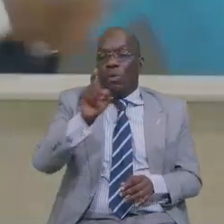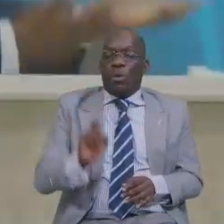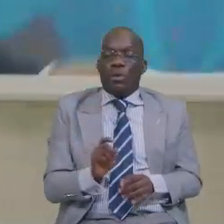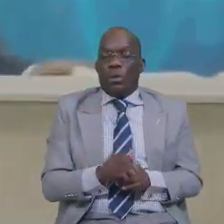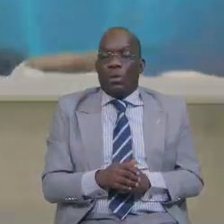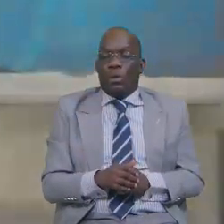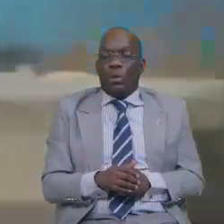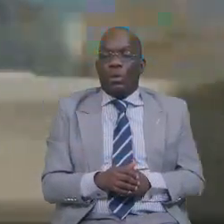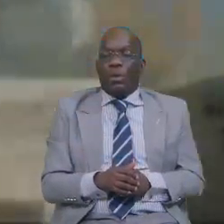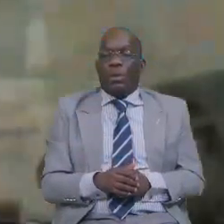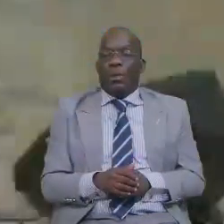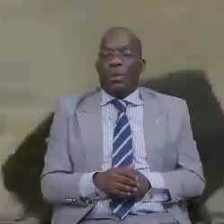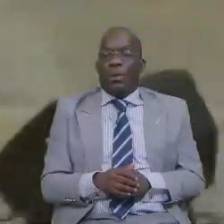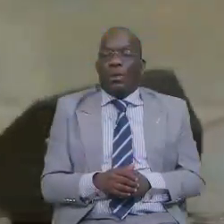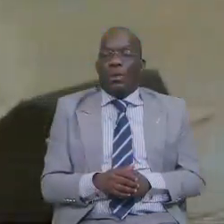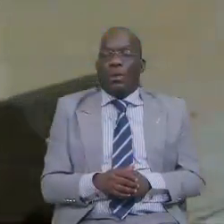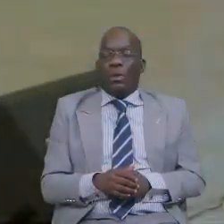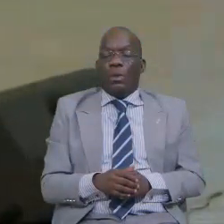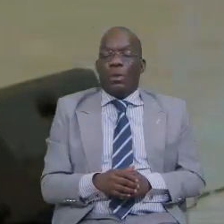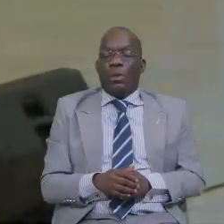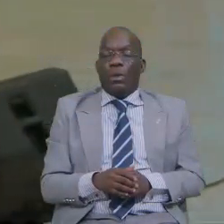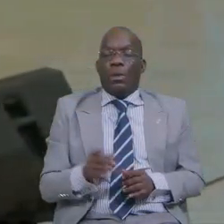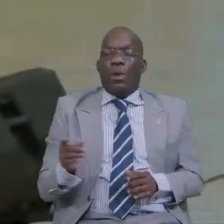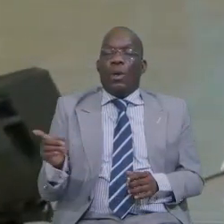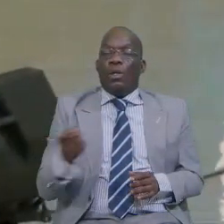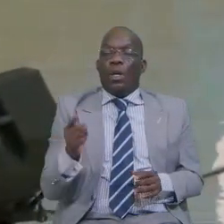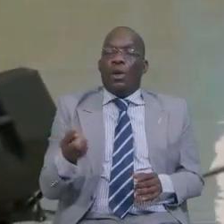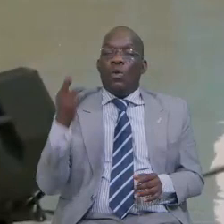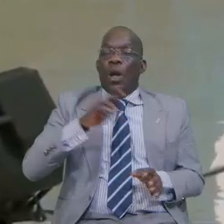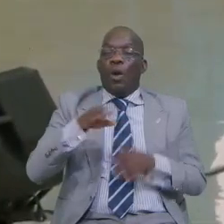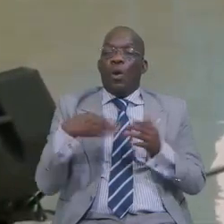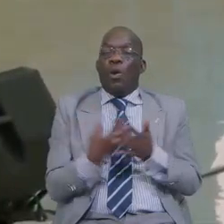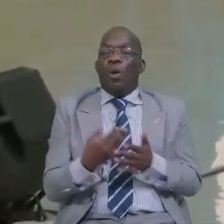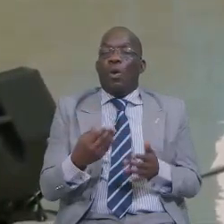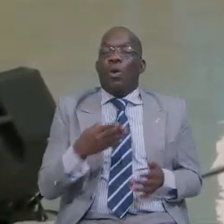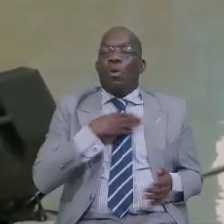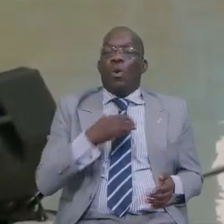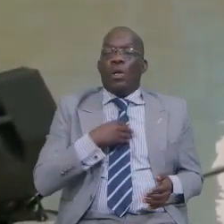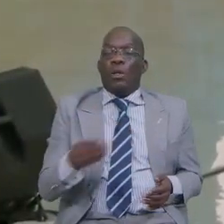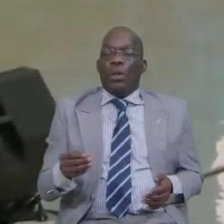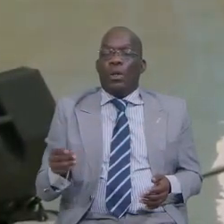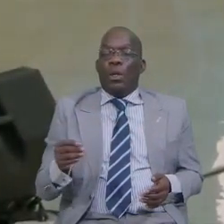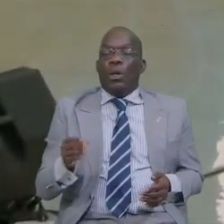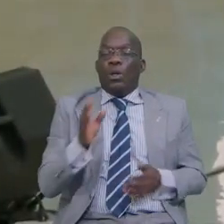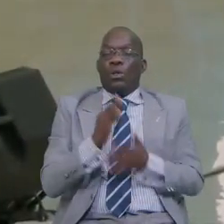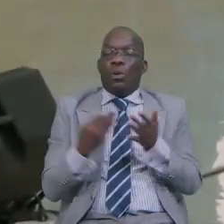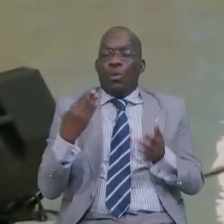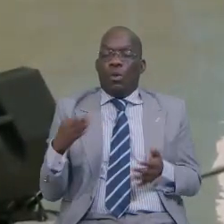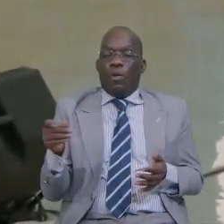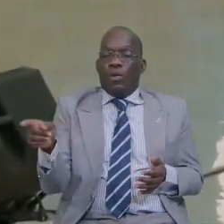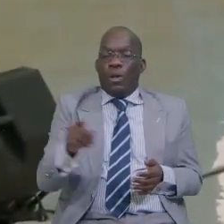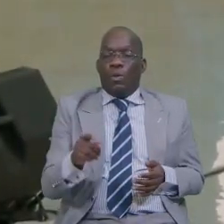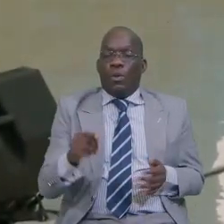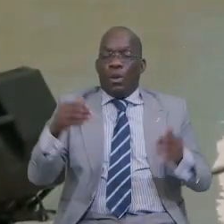In that country again, all white, and some of them had never seen any black man. Actually, I'm